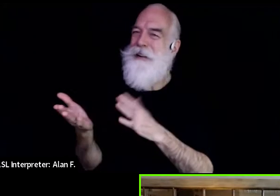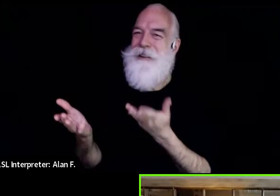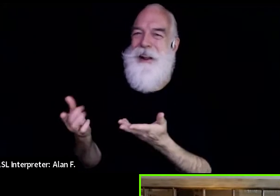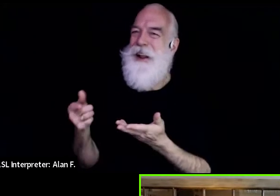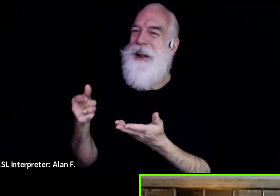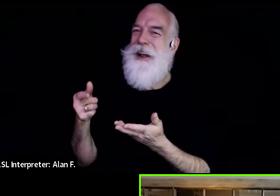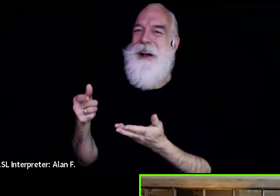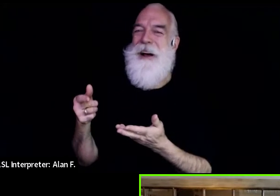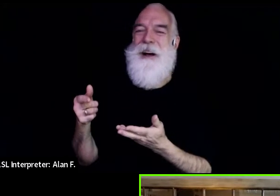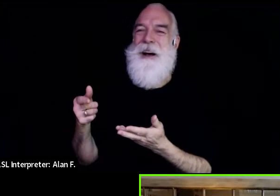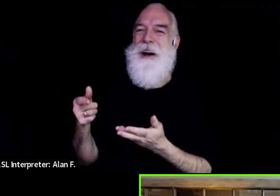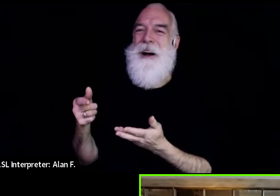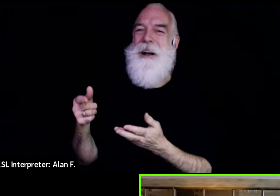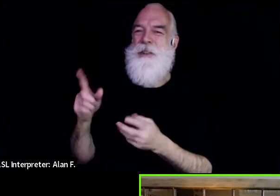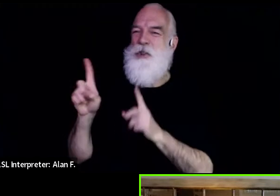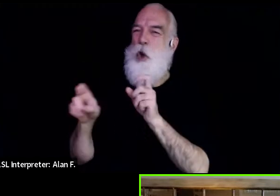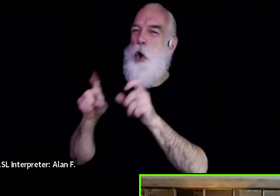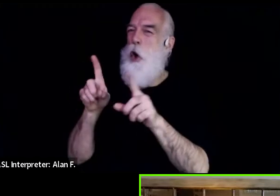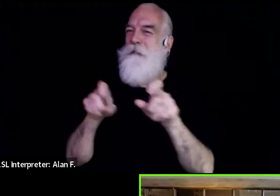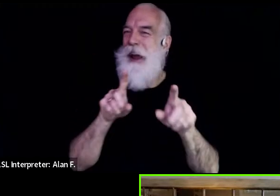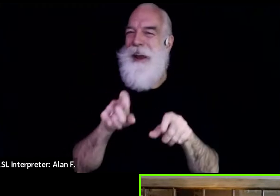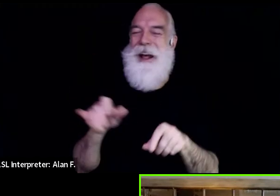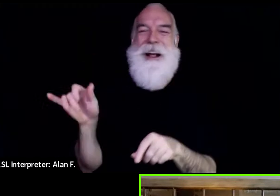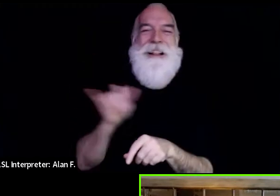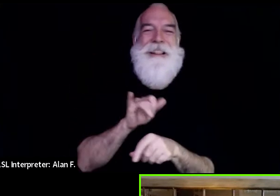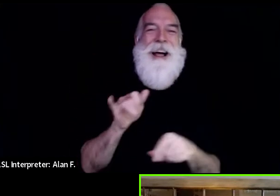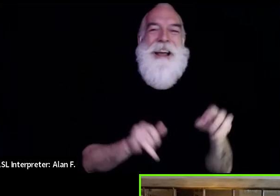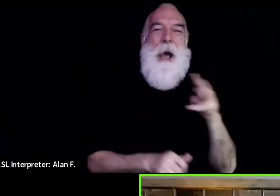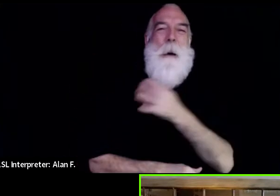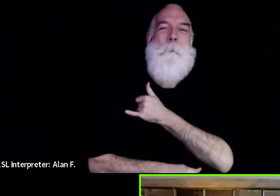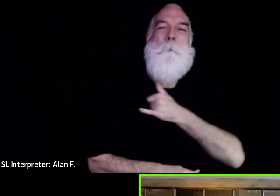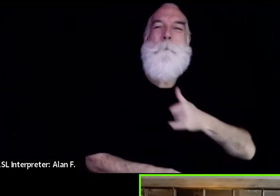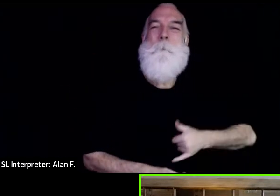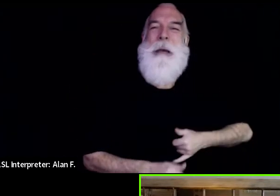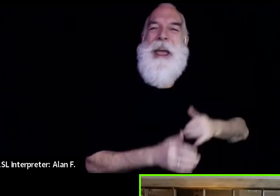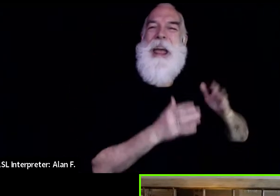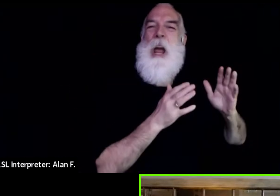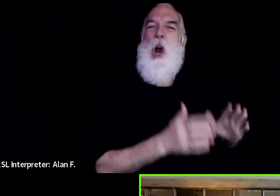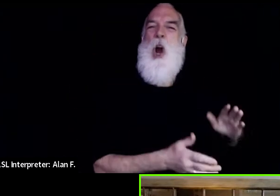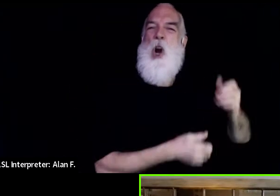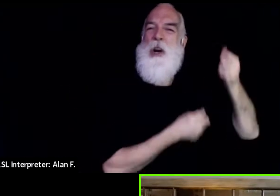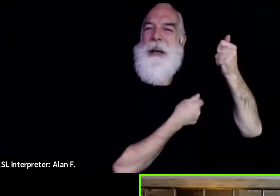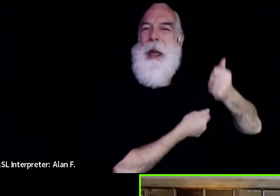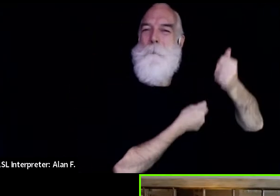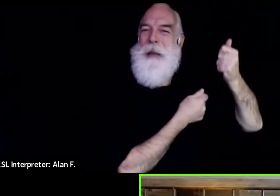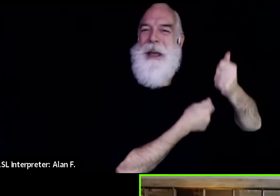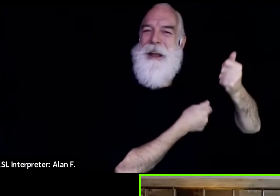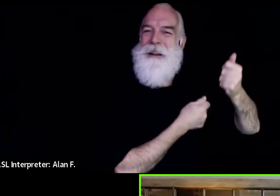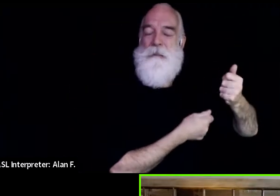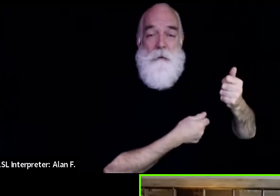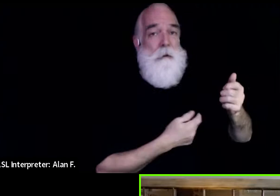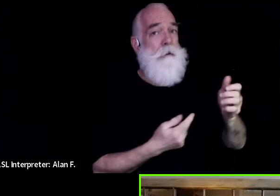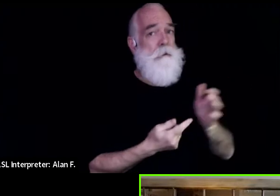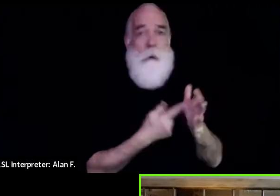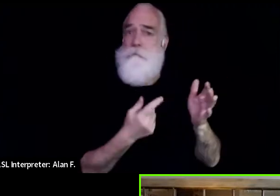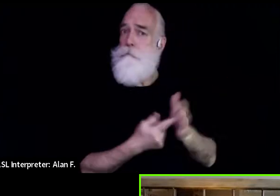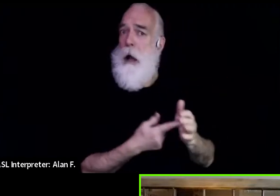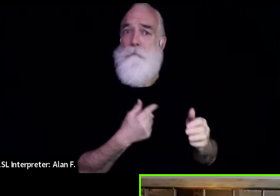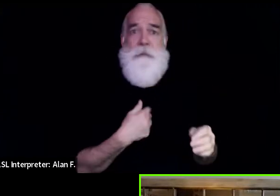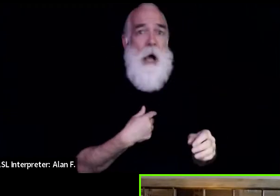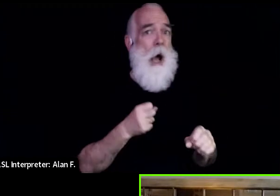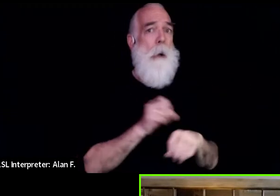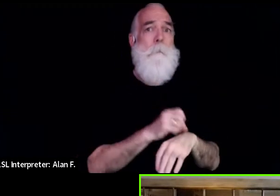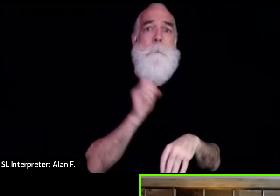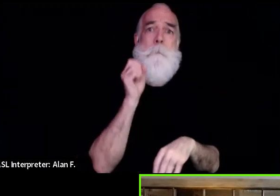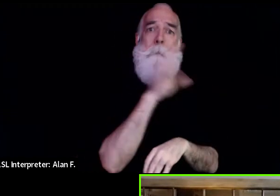mayor. There are some people I'll send text messages to, there will be some people that I will put something in the mail to